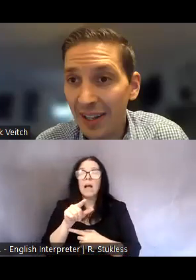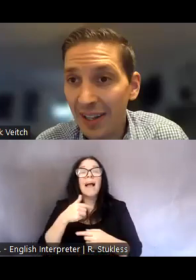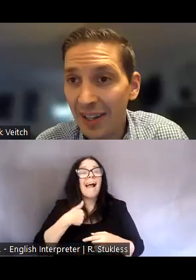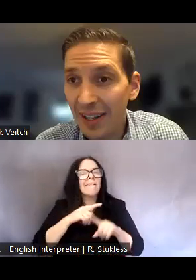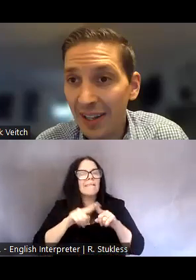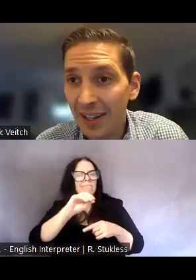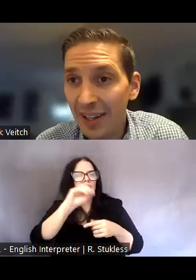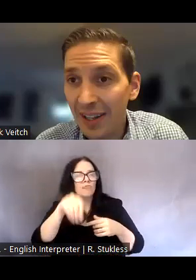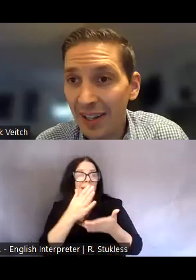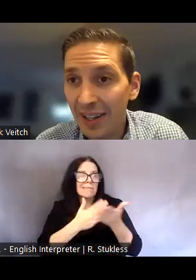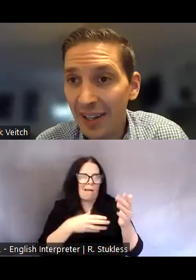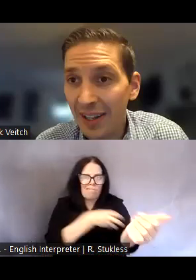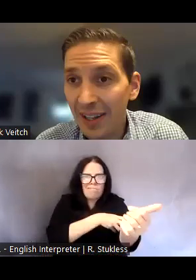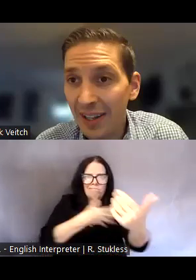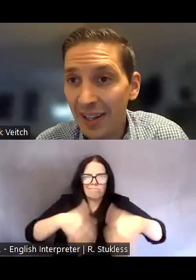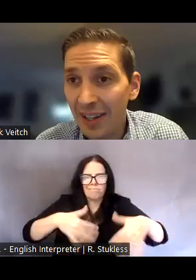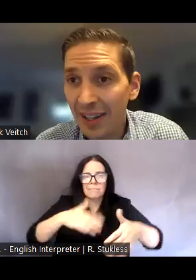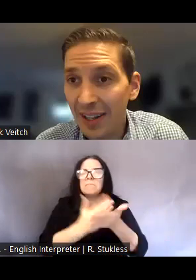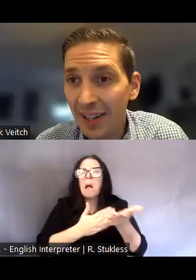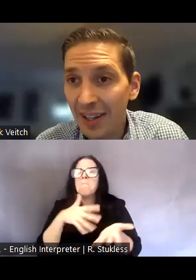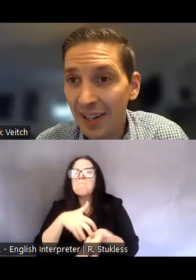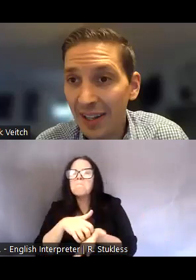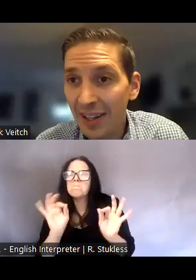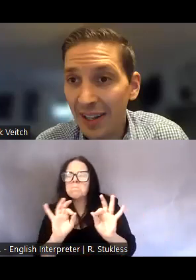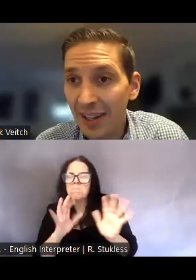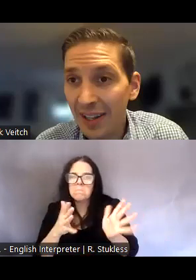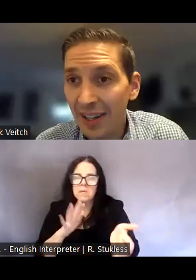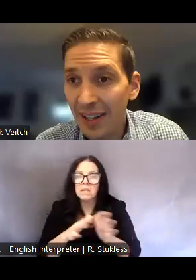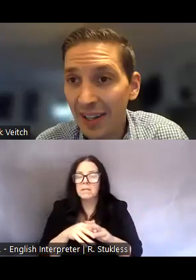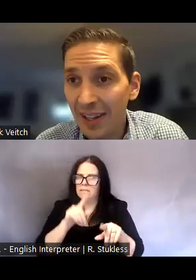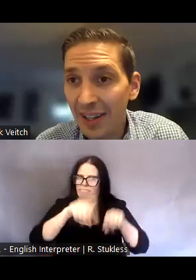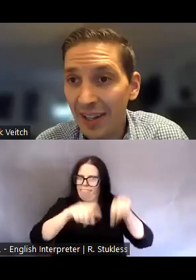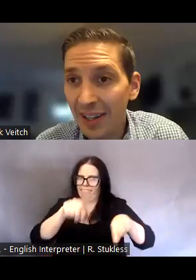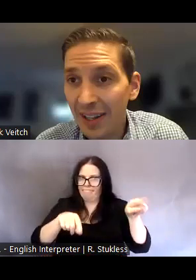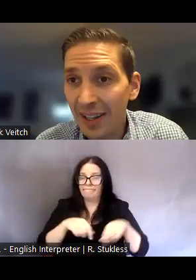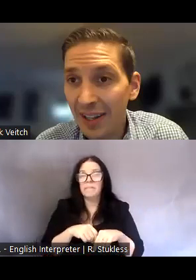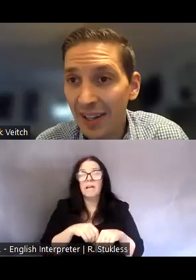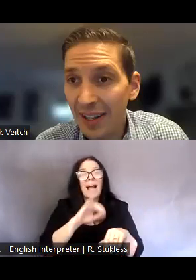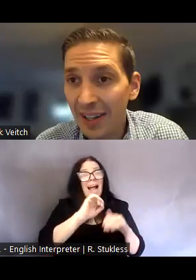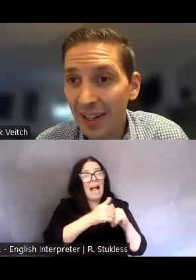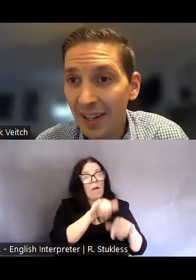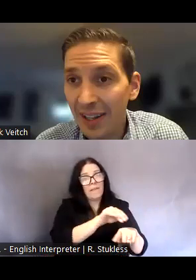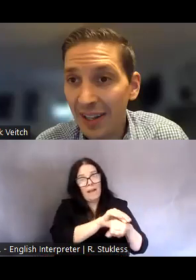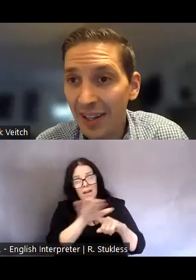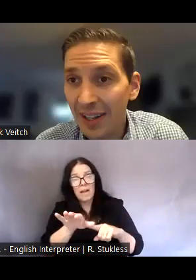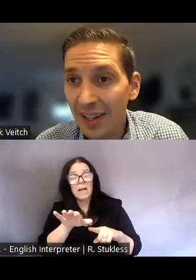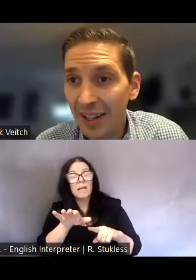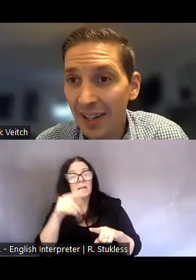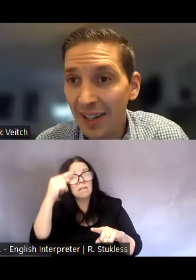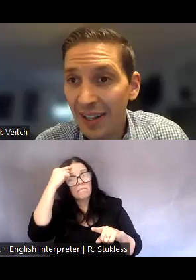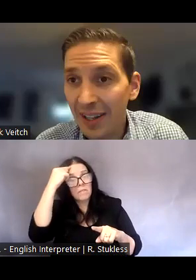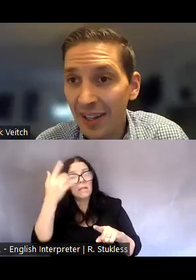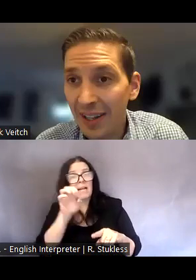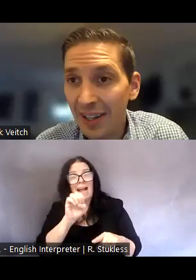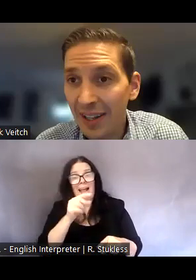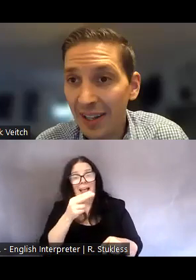others. The intoxicating effects of alcohol are caused by ethanol entering the bloodstream faster than the